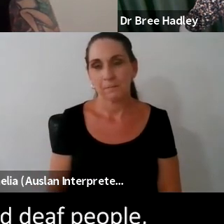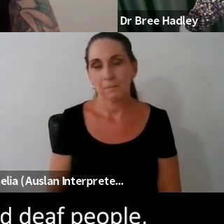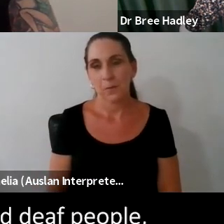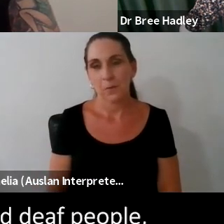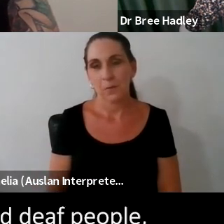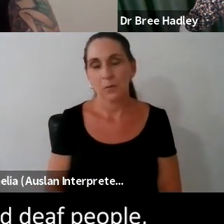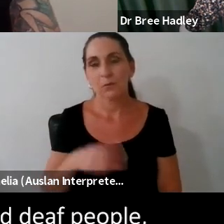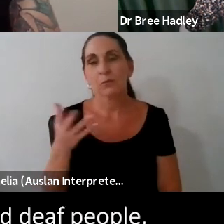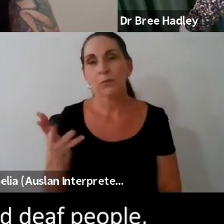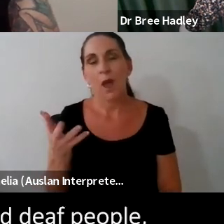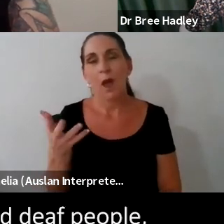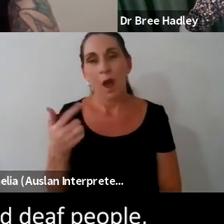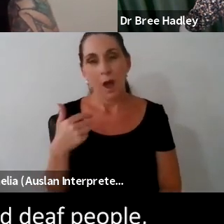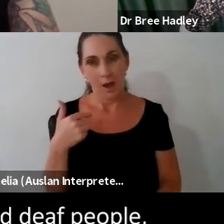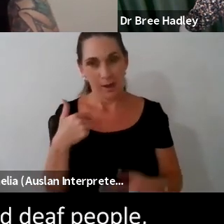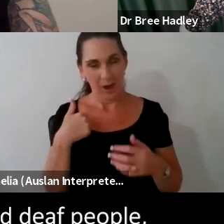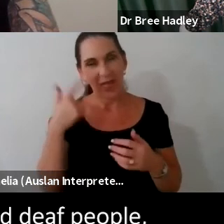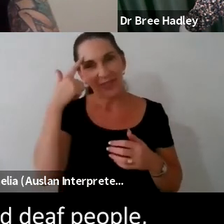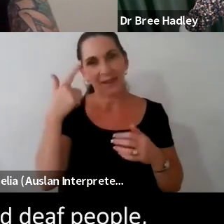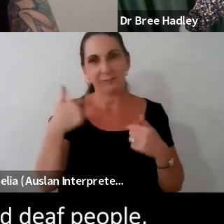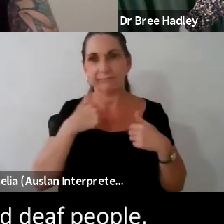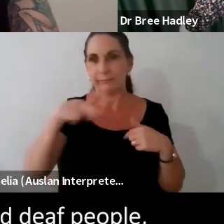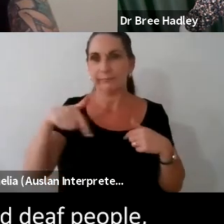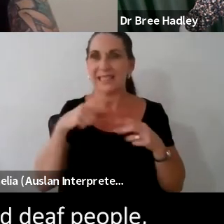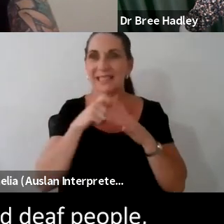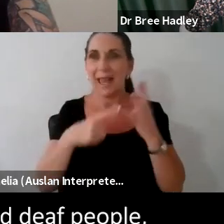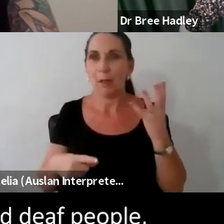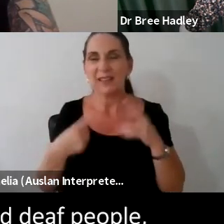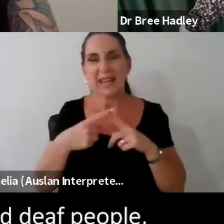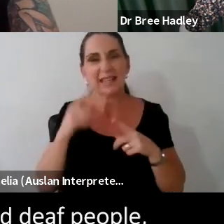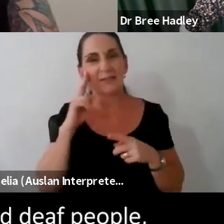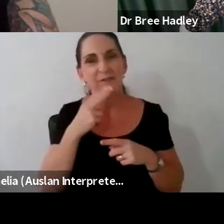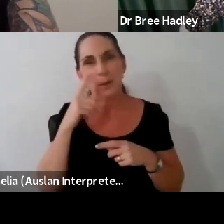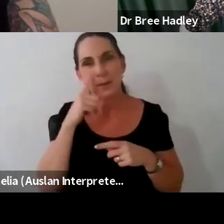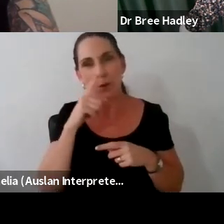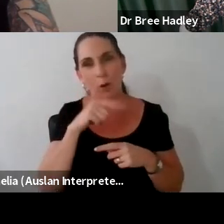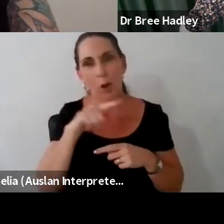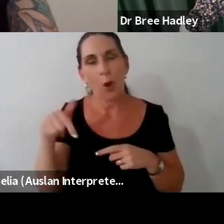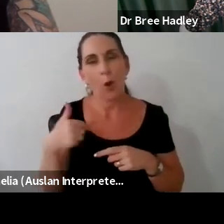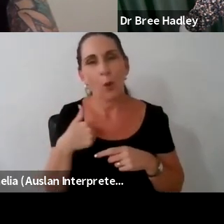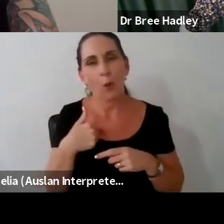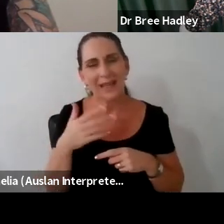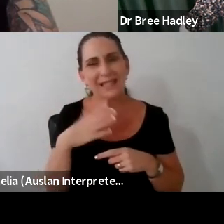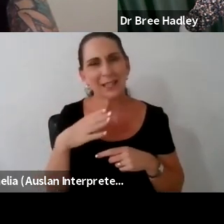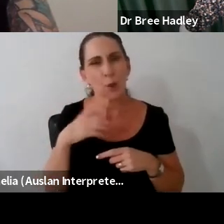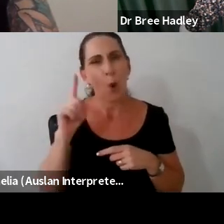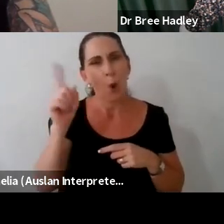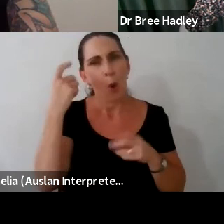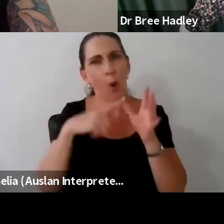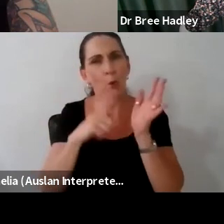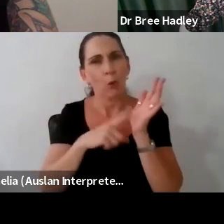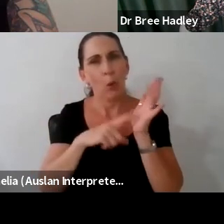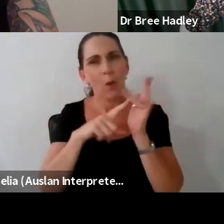I think as disabled and deaf people, we need to get better at calling out non-disabled people out on